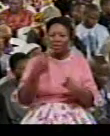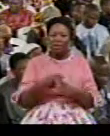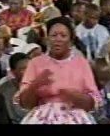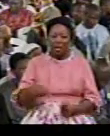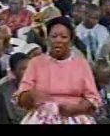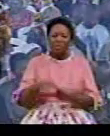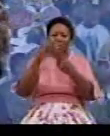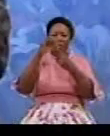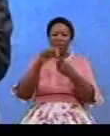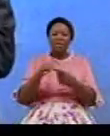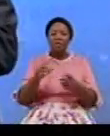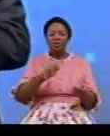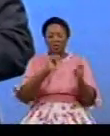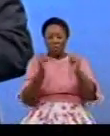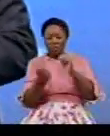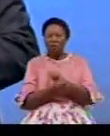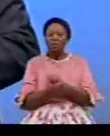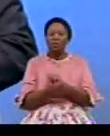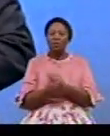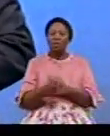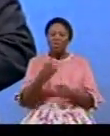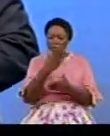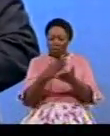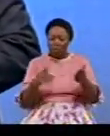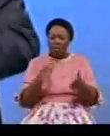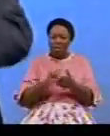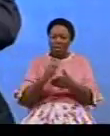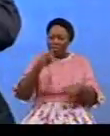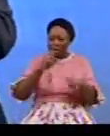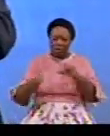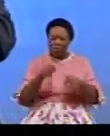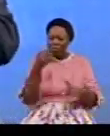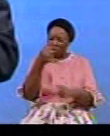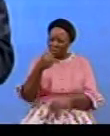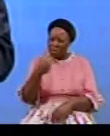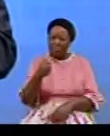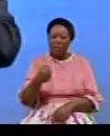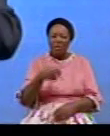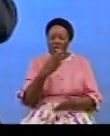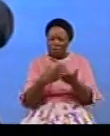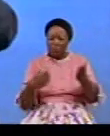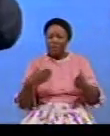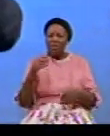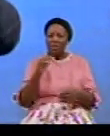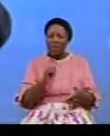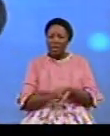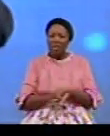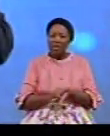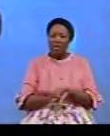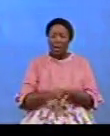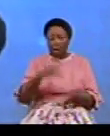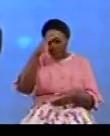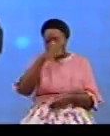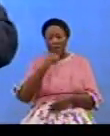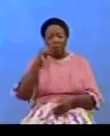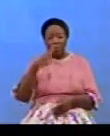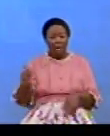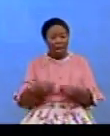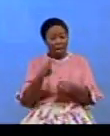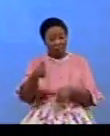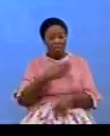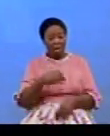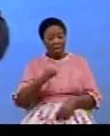me, them will I blot out of my book, which I have written in you, that God had